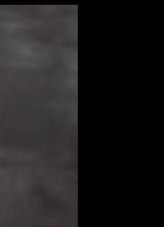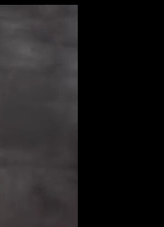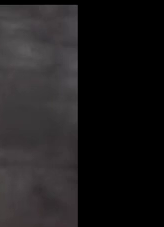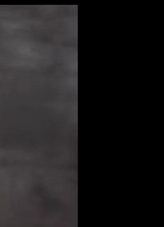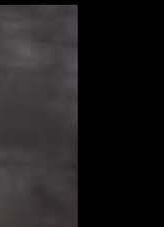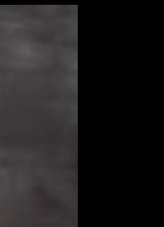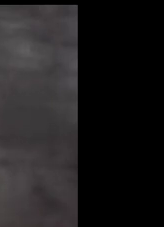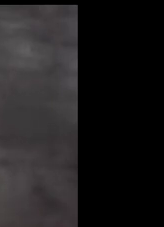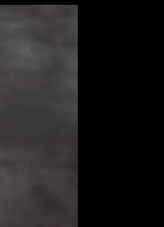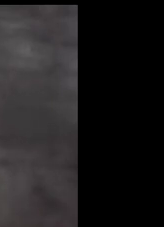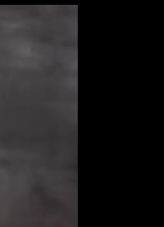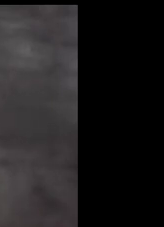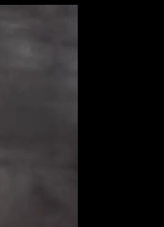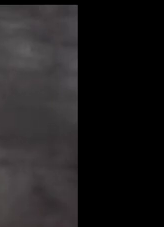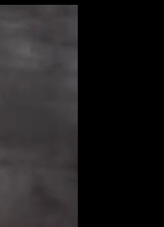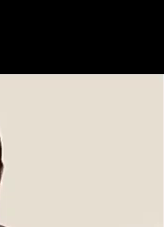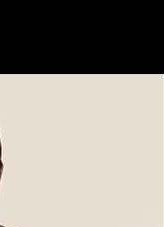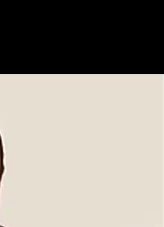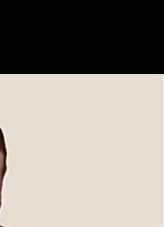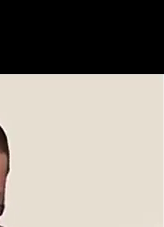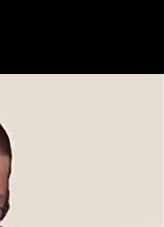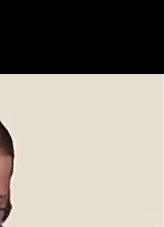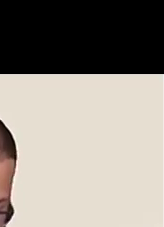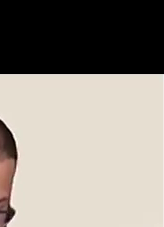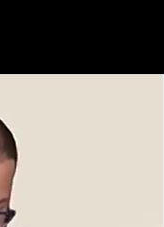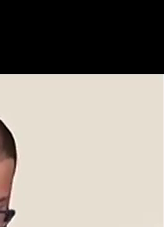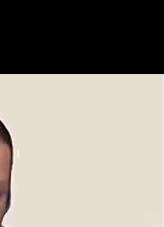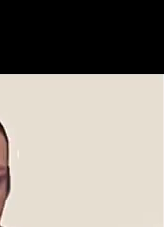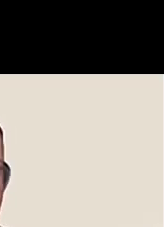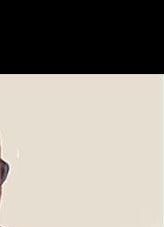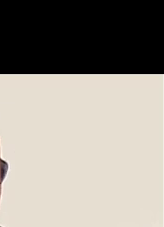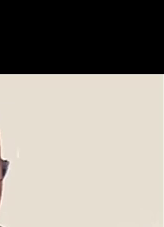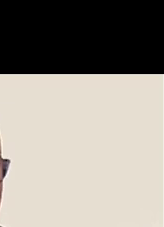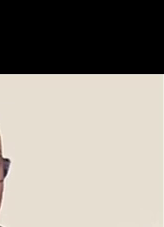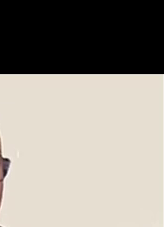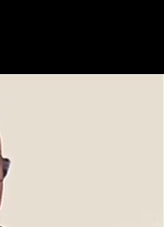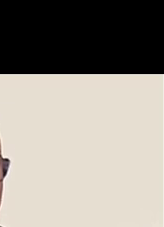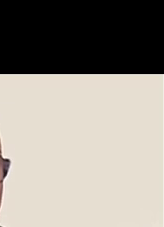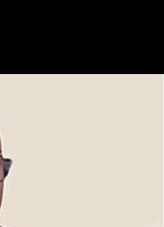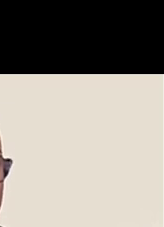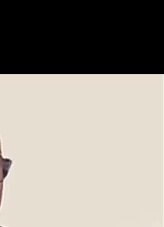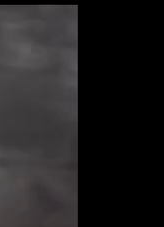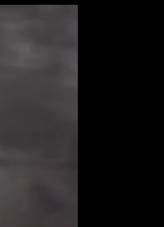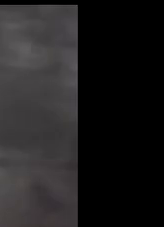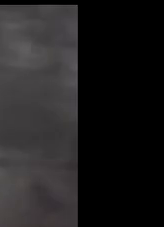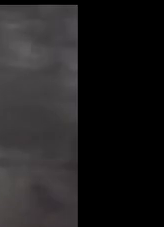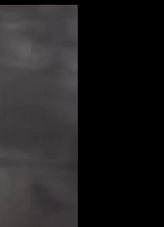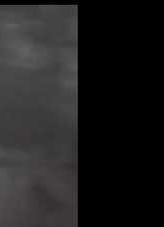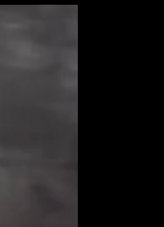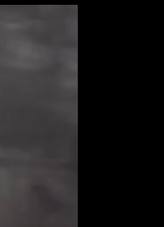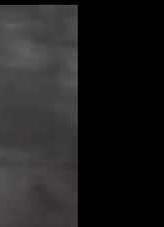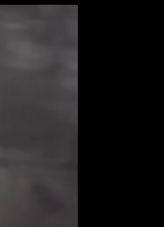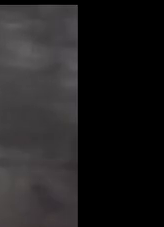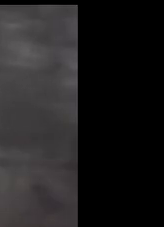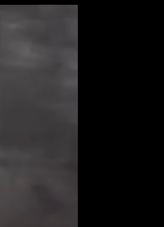contact is still your out of area contact, and that Aunt Sally knows they're the out of area contact. Just